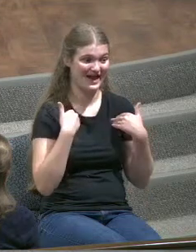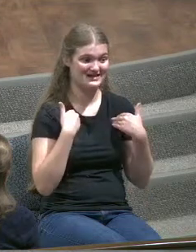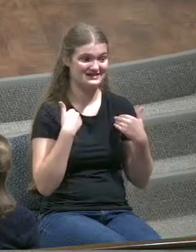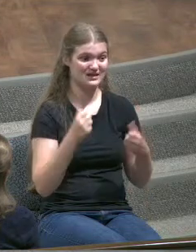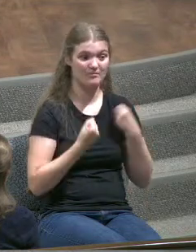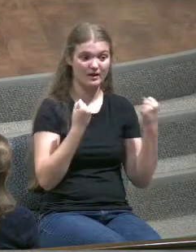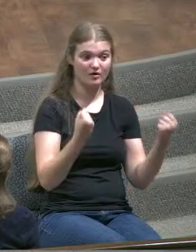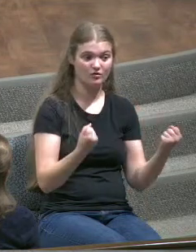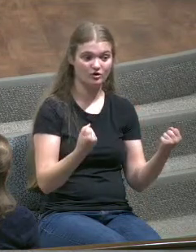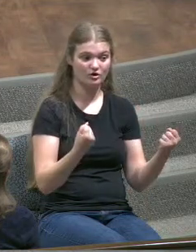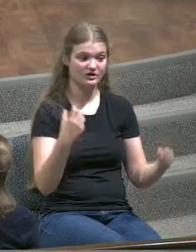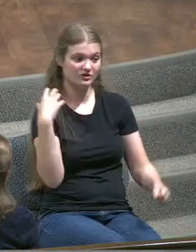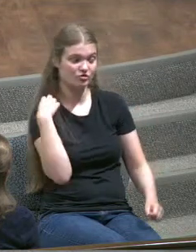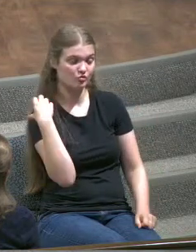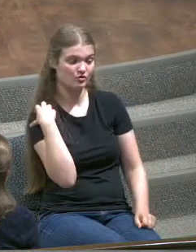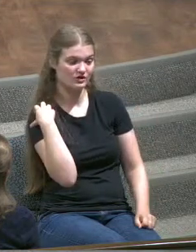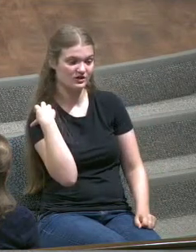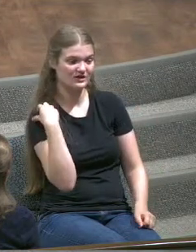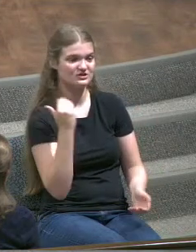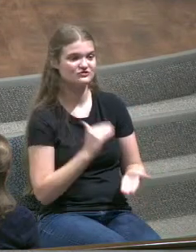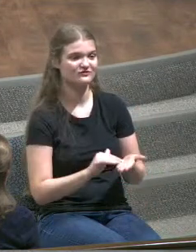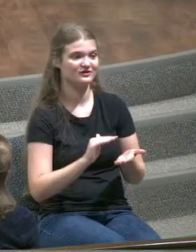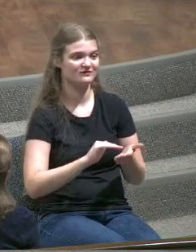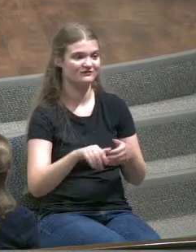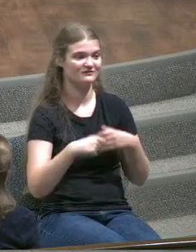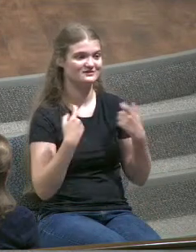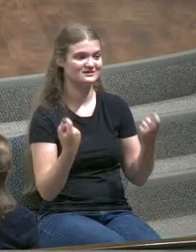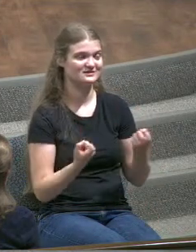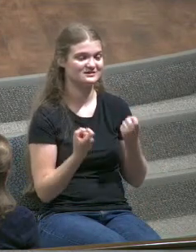forgive sins. To forgive sins.